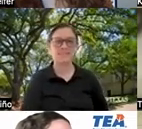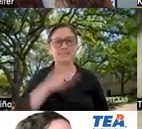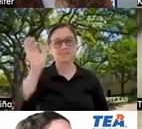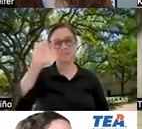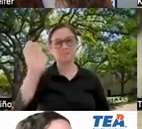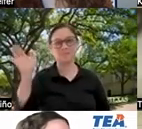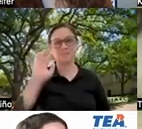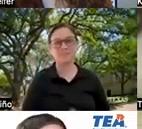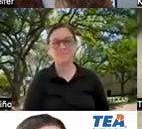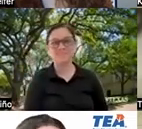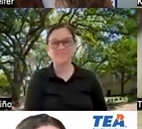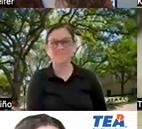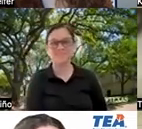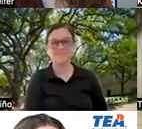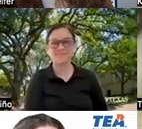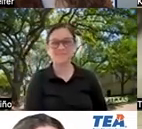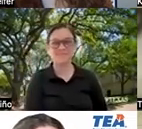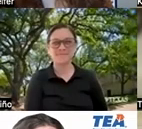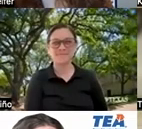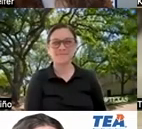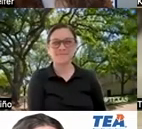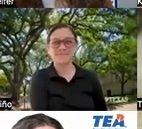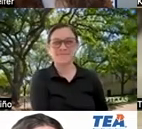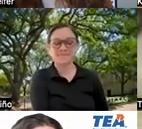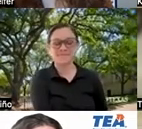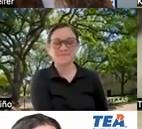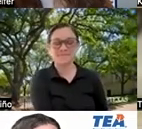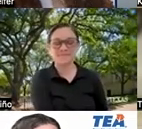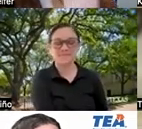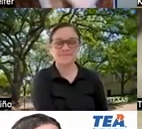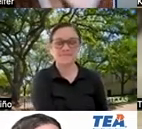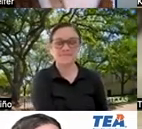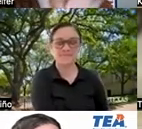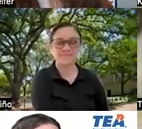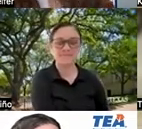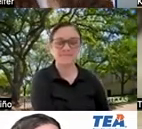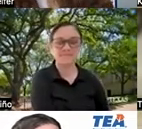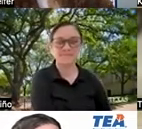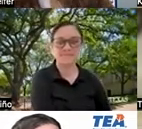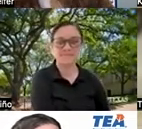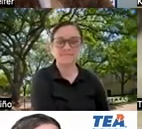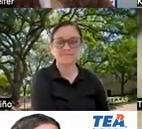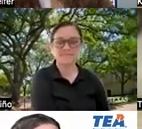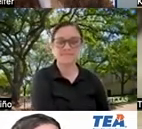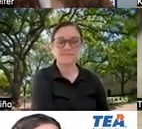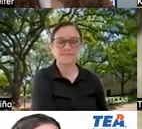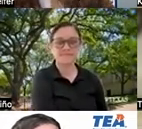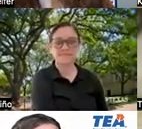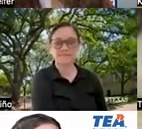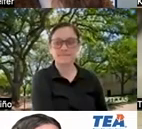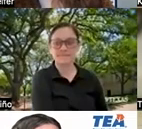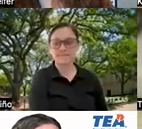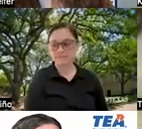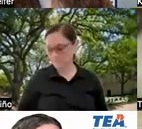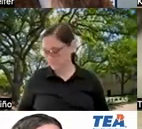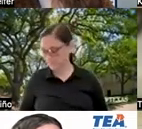Trevino is on the call. You'll be hearing a lot from her today. Chelsea Pfeiffer and Alex are also facilitating this meeting and making